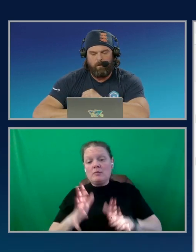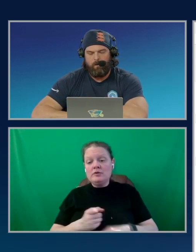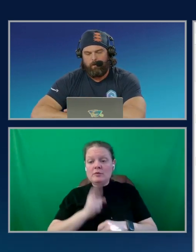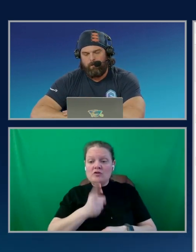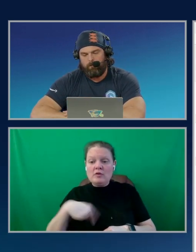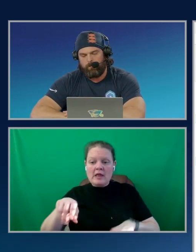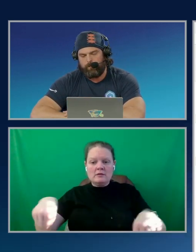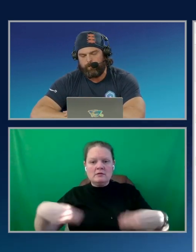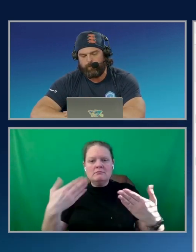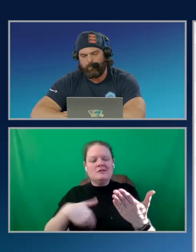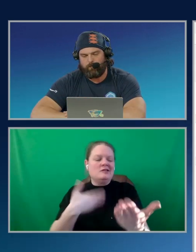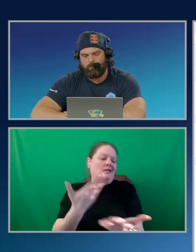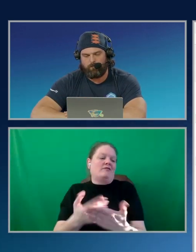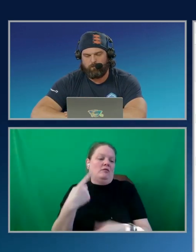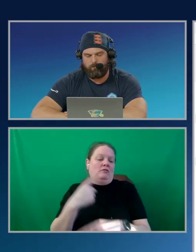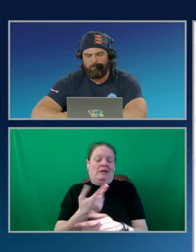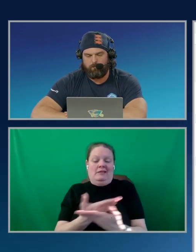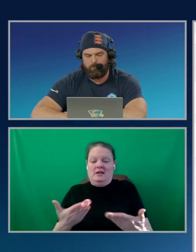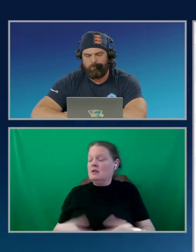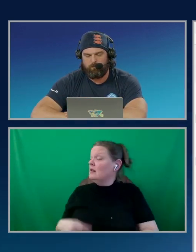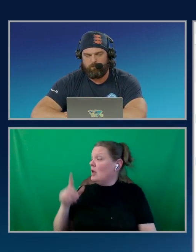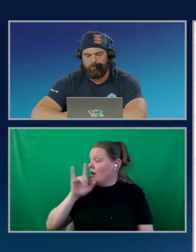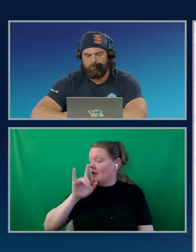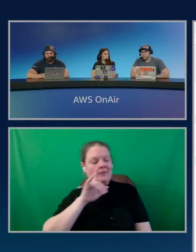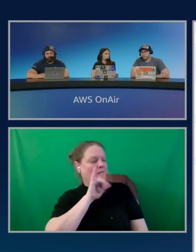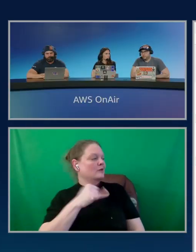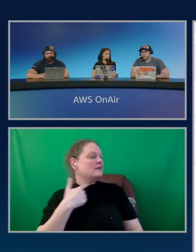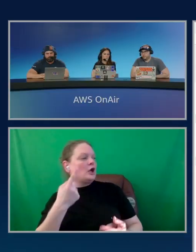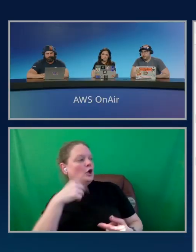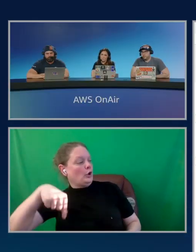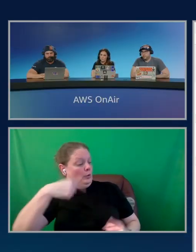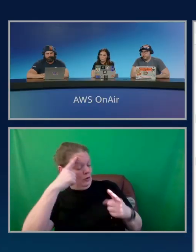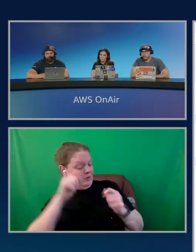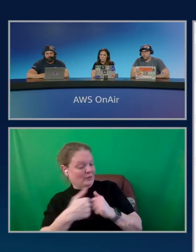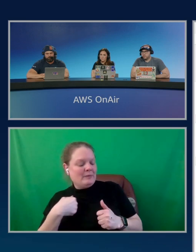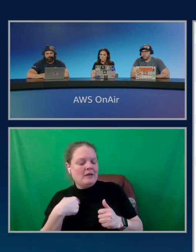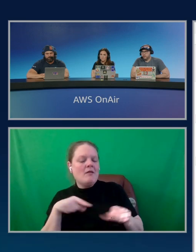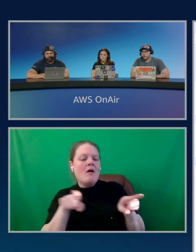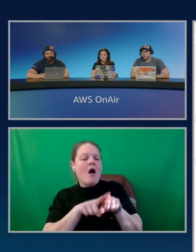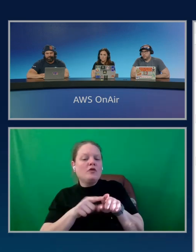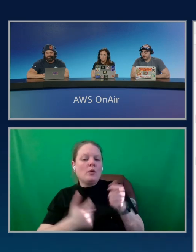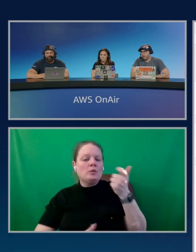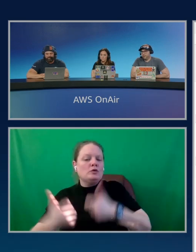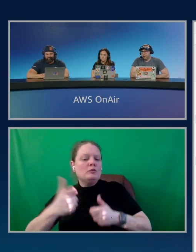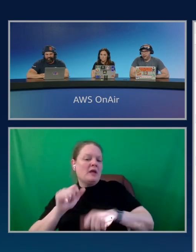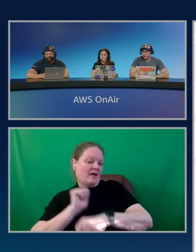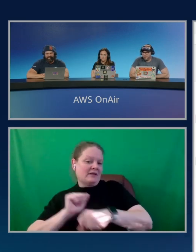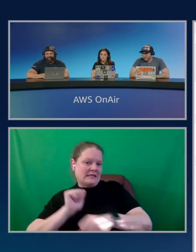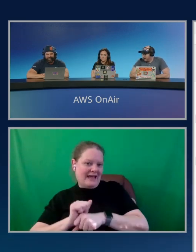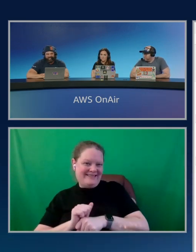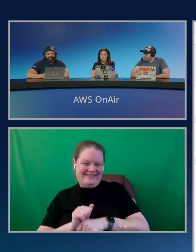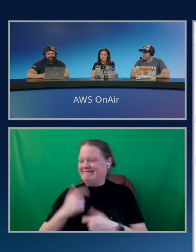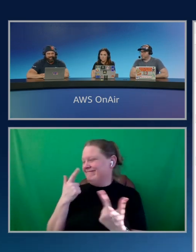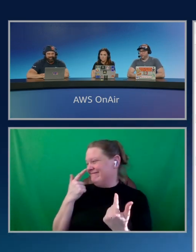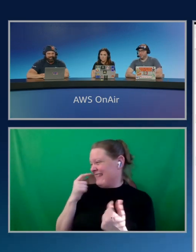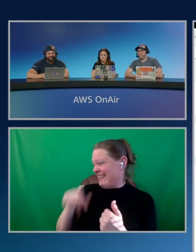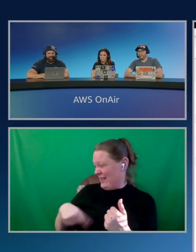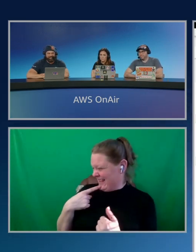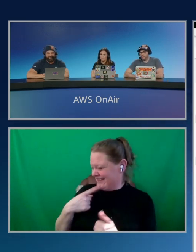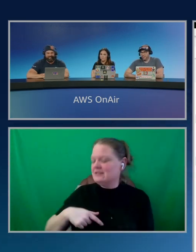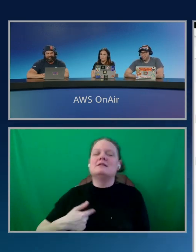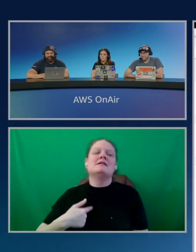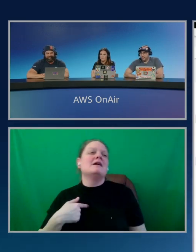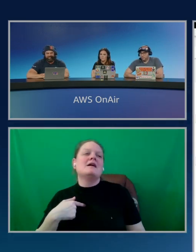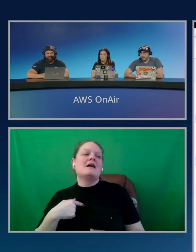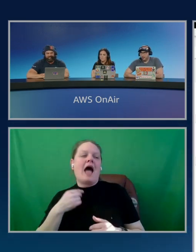correctly. Yeah, it looks like Q agrees with me also that it was too big of a task. Is that what it's? I don't know. I'm inferring. Yeah,